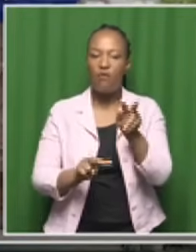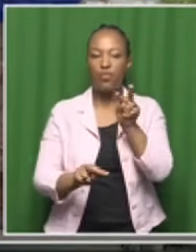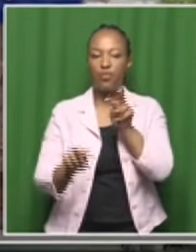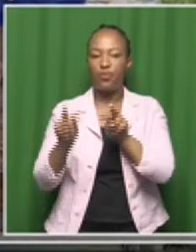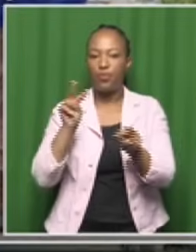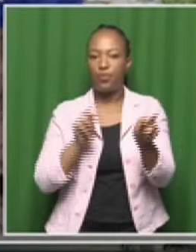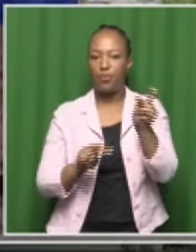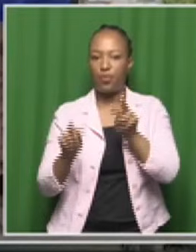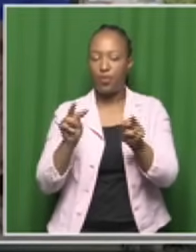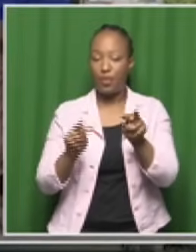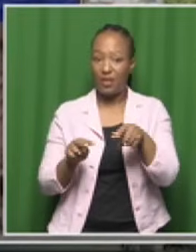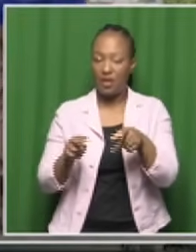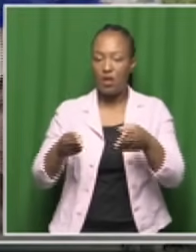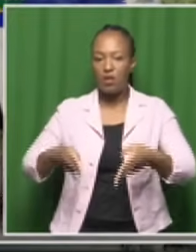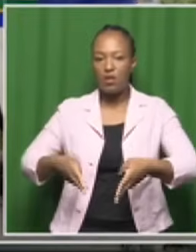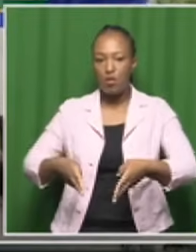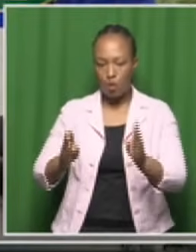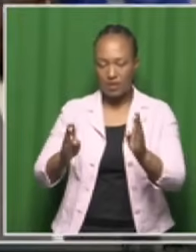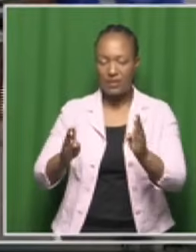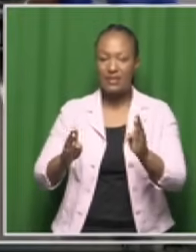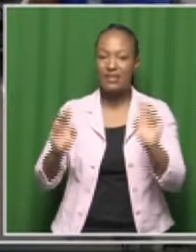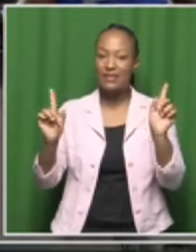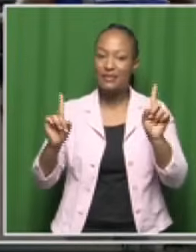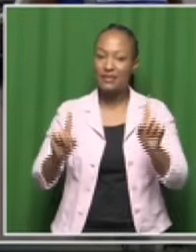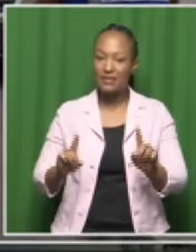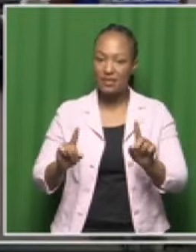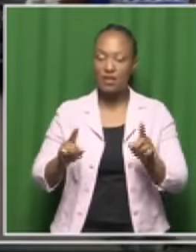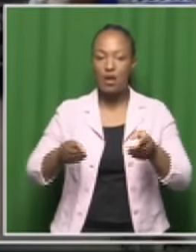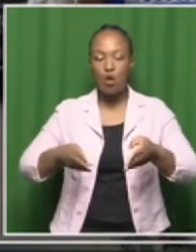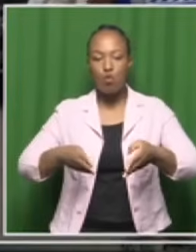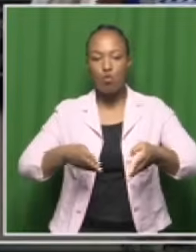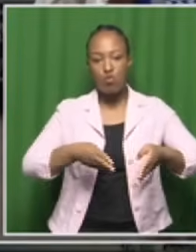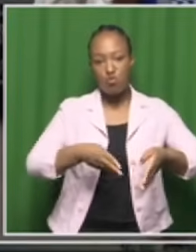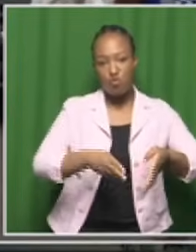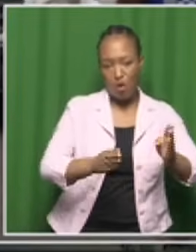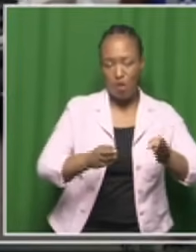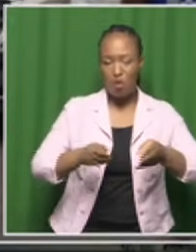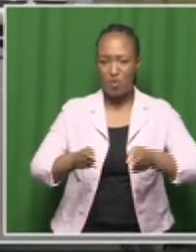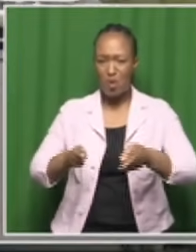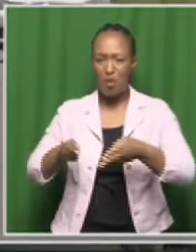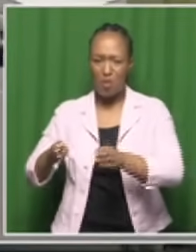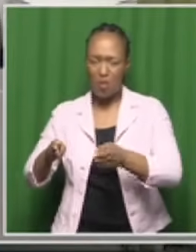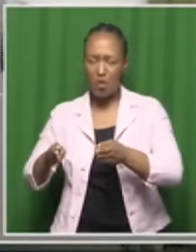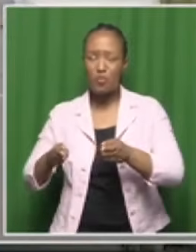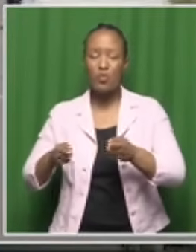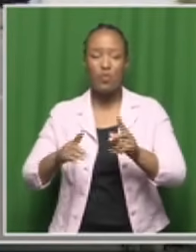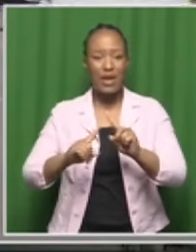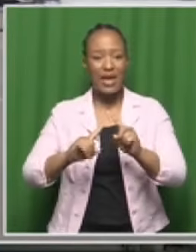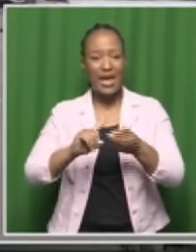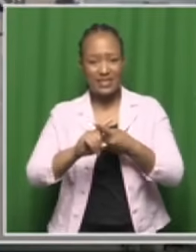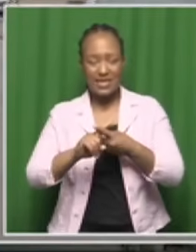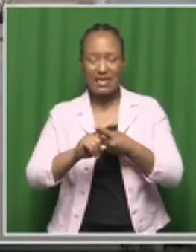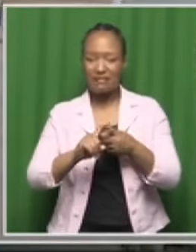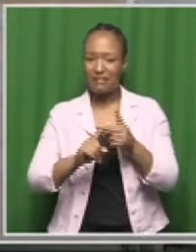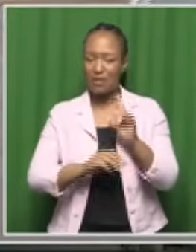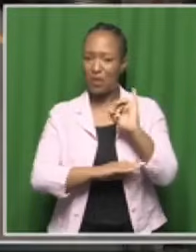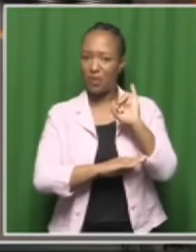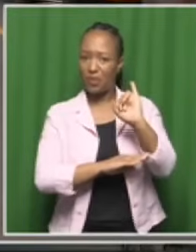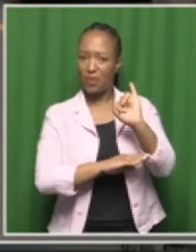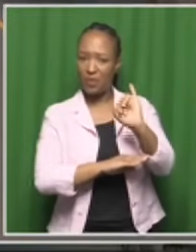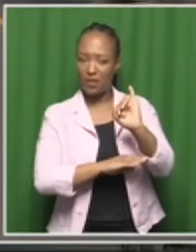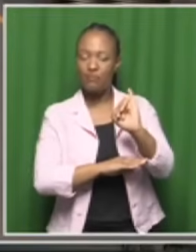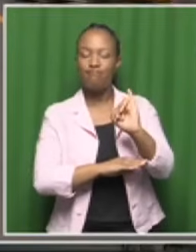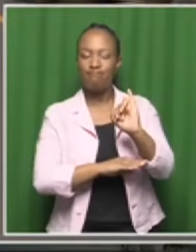South African roads, especially on the roads that we do see a high accident rate. We really do